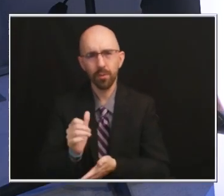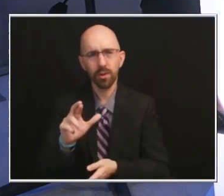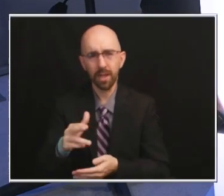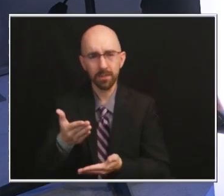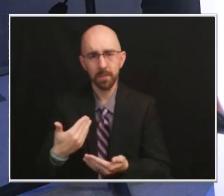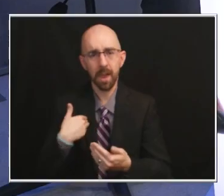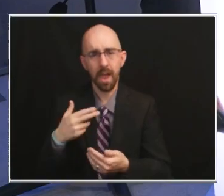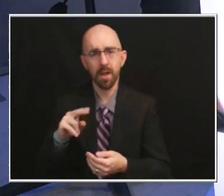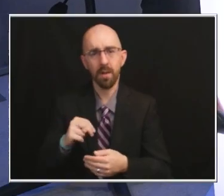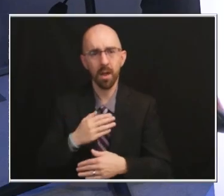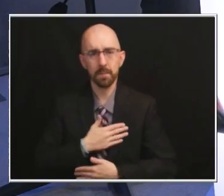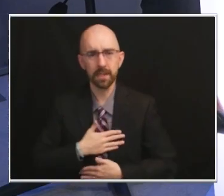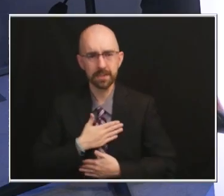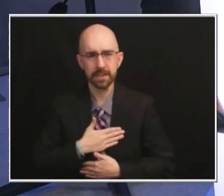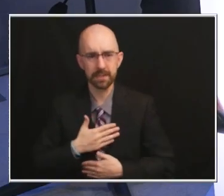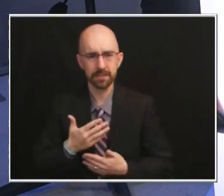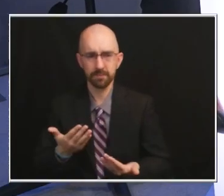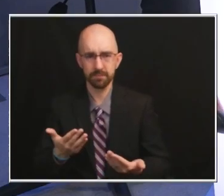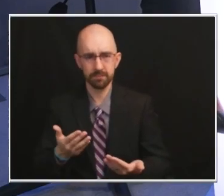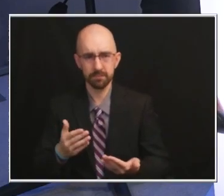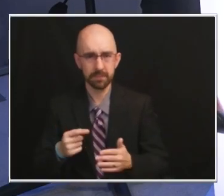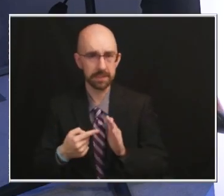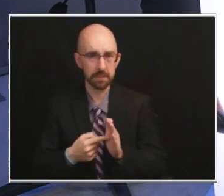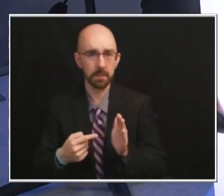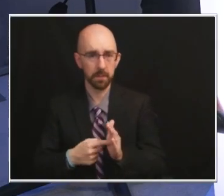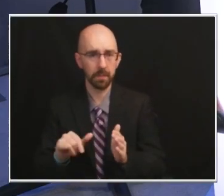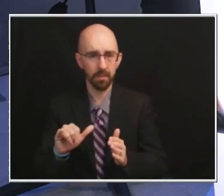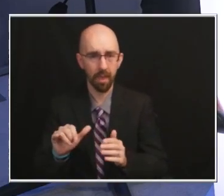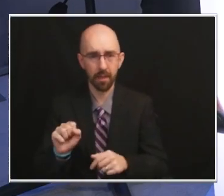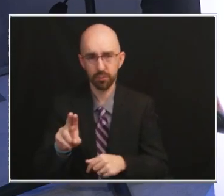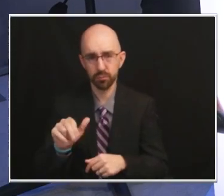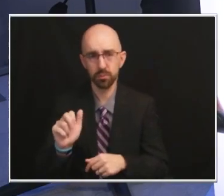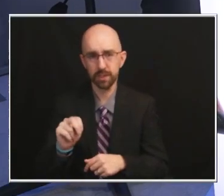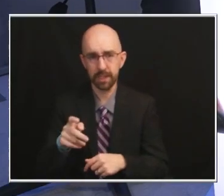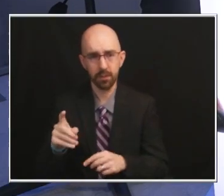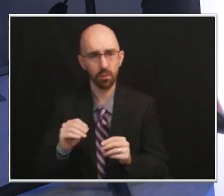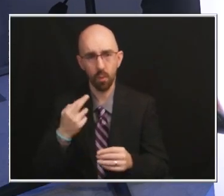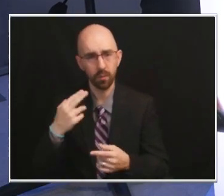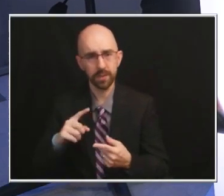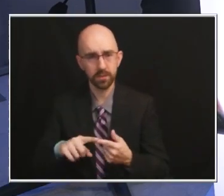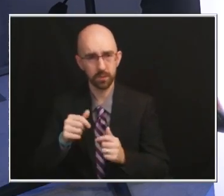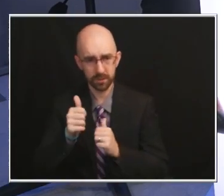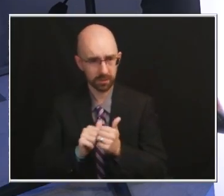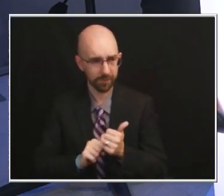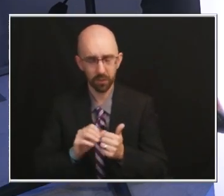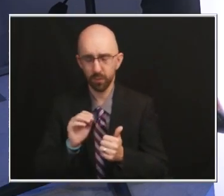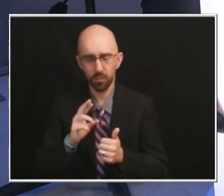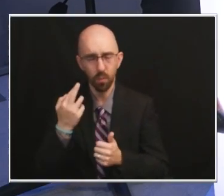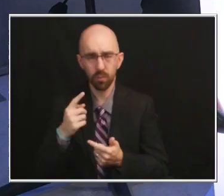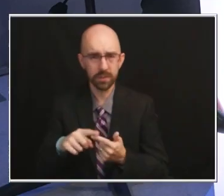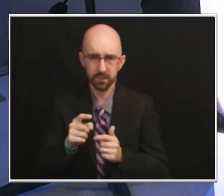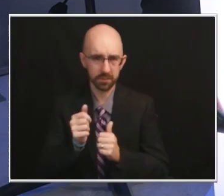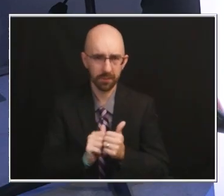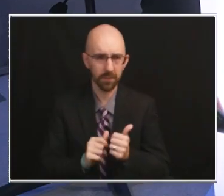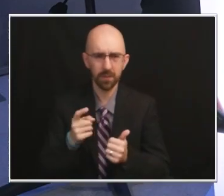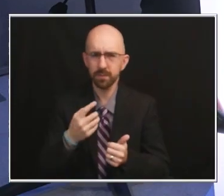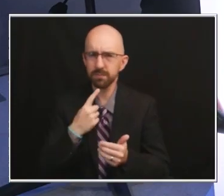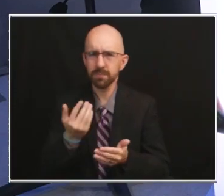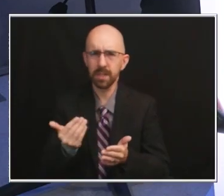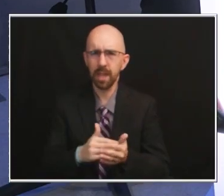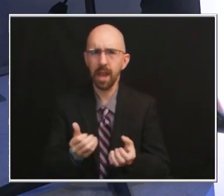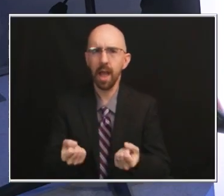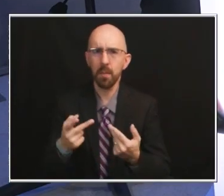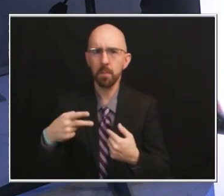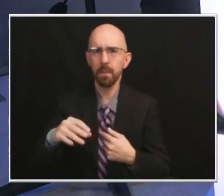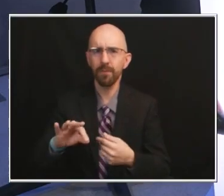unpleasant symptoms like Susan, and there's no reason to suffer. There's absolutely no reason. Can you say again how many pelvic floor therapists you have? Because